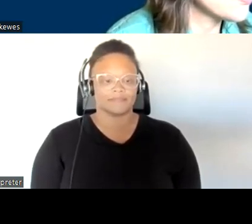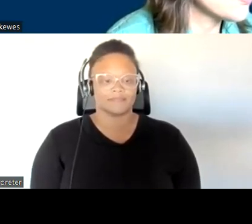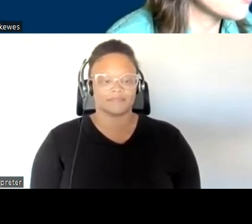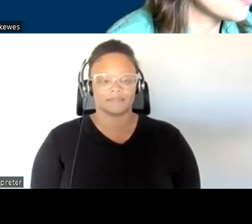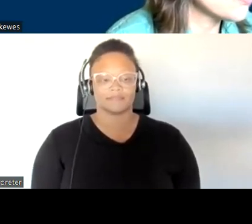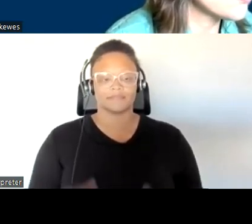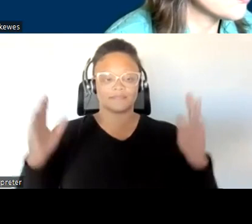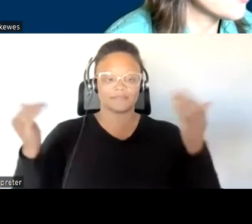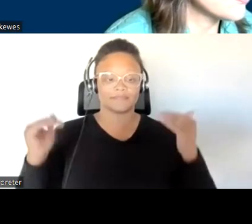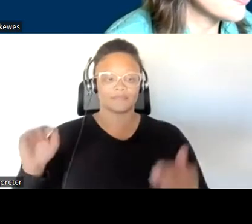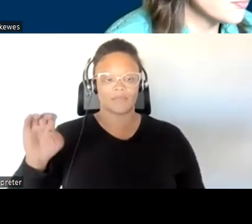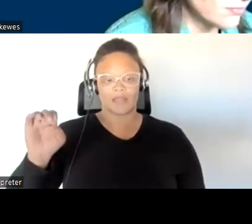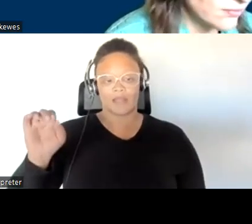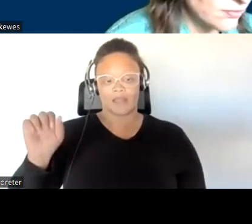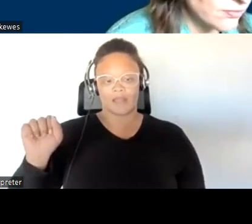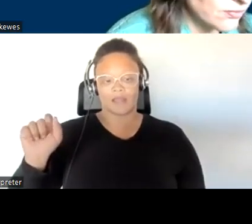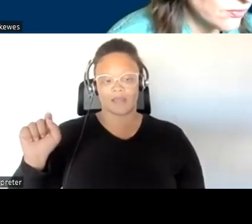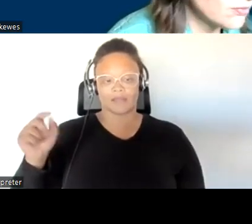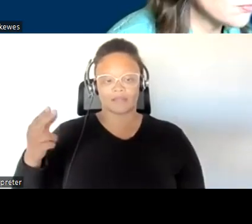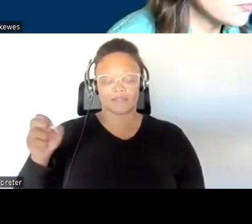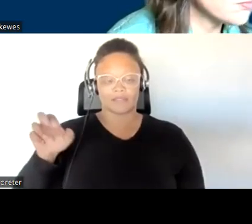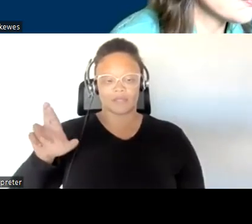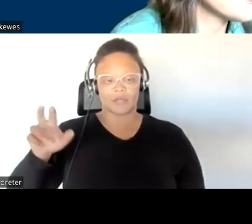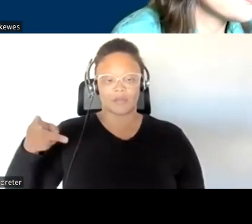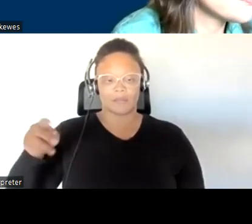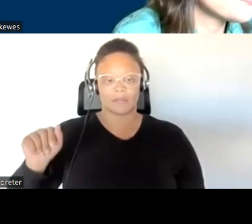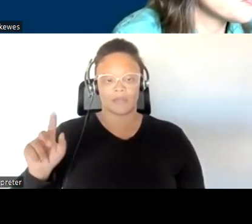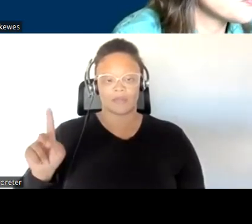Okay, let's try Esther Padilla. Esther?